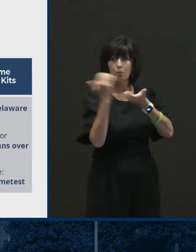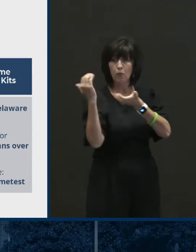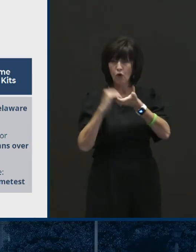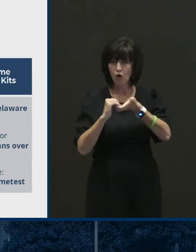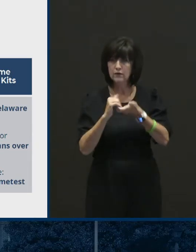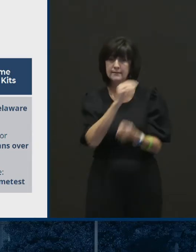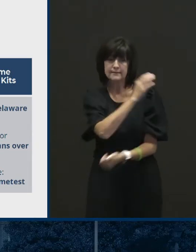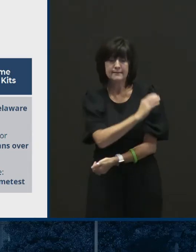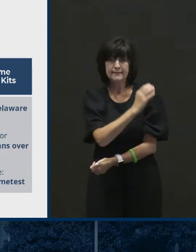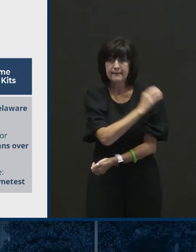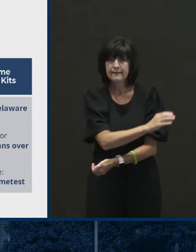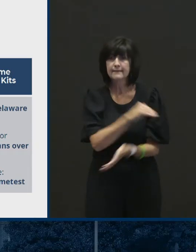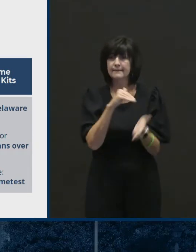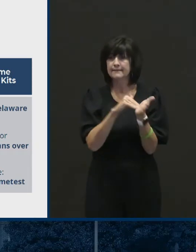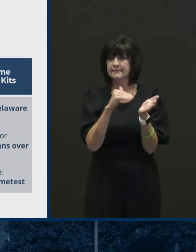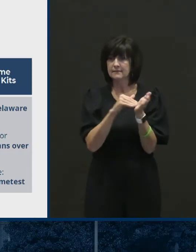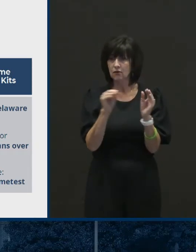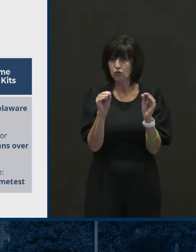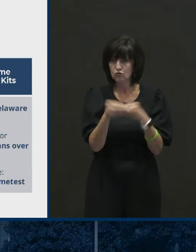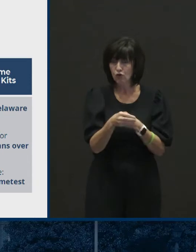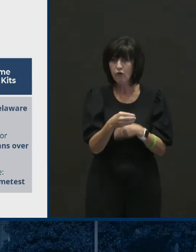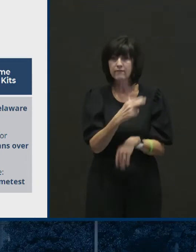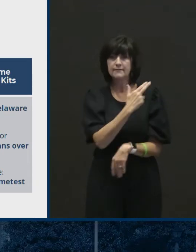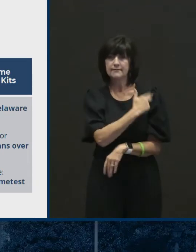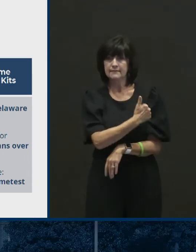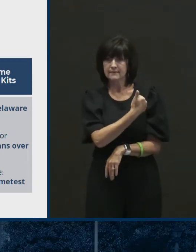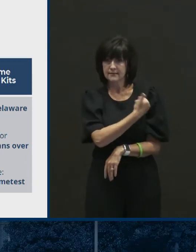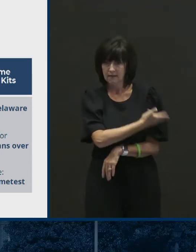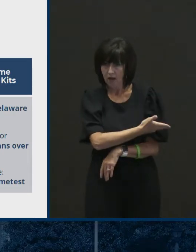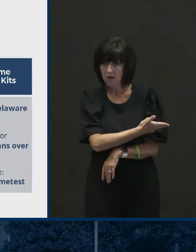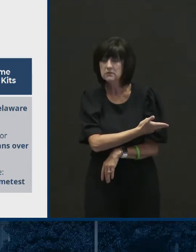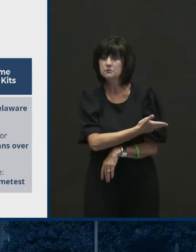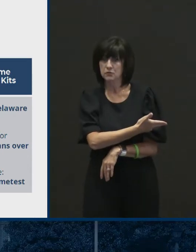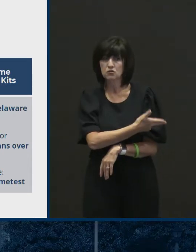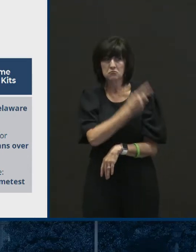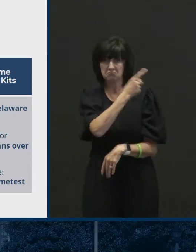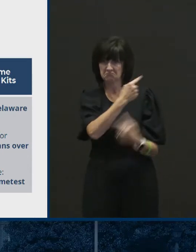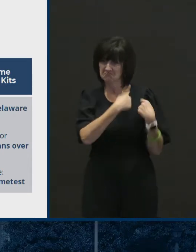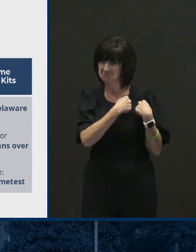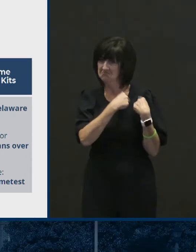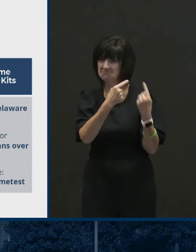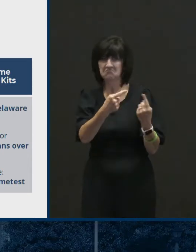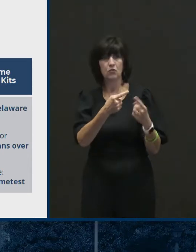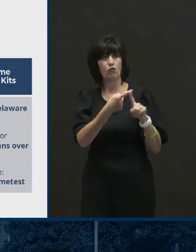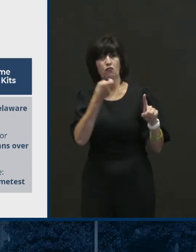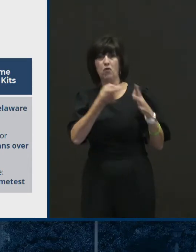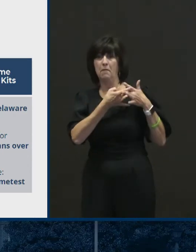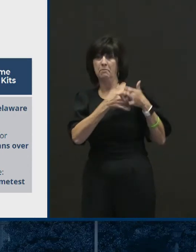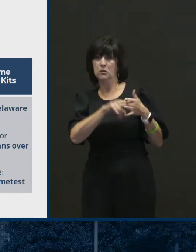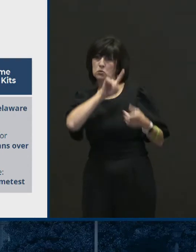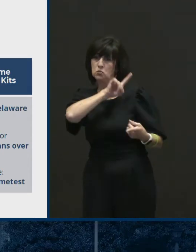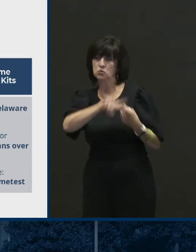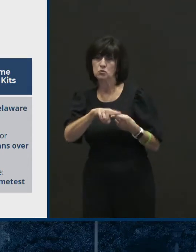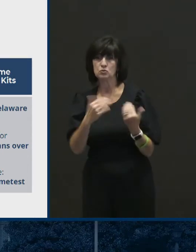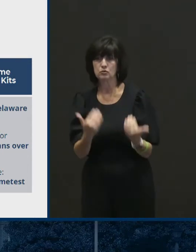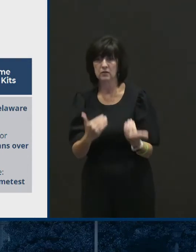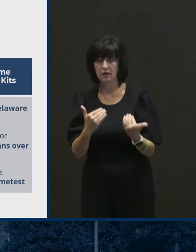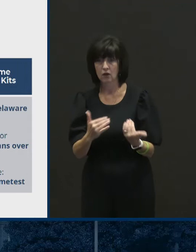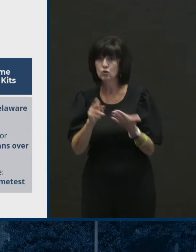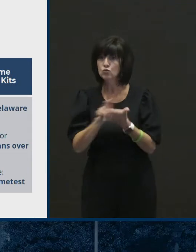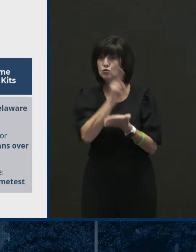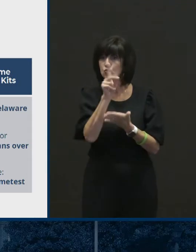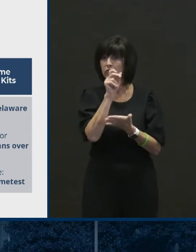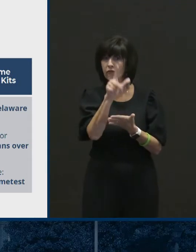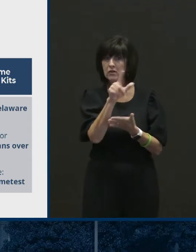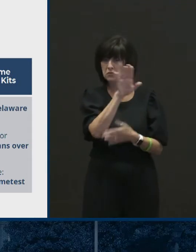doctors' offices. The hospitals have been great since the beginning to help us get this capacity up and running. University of Delaware is